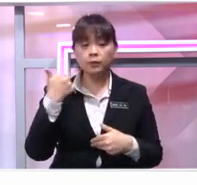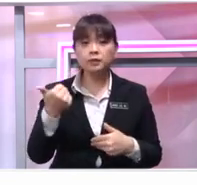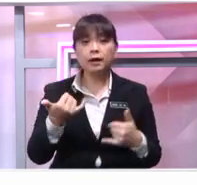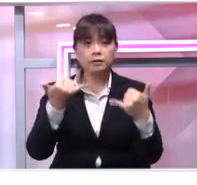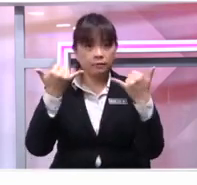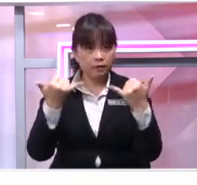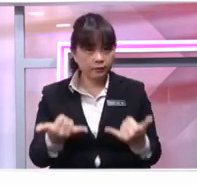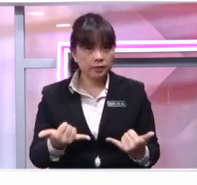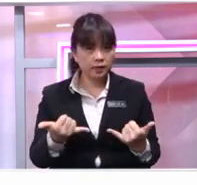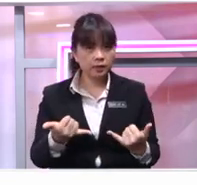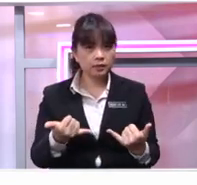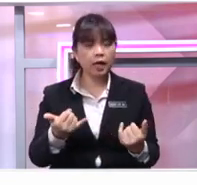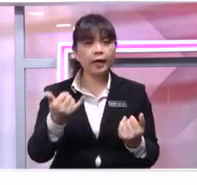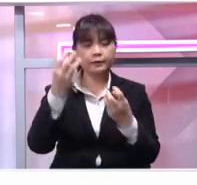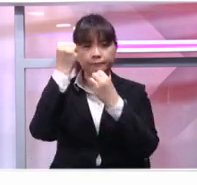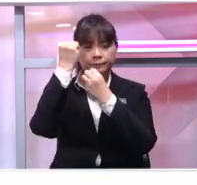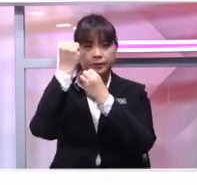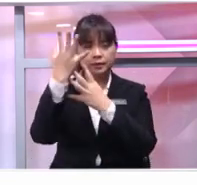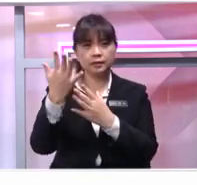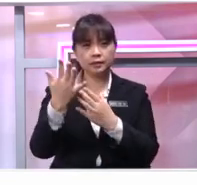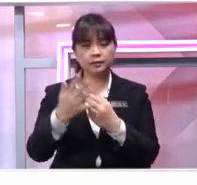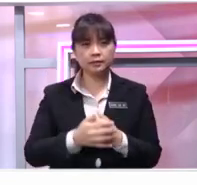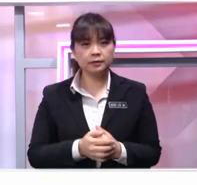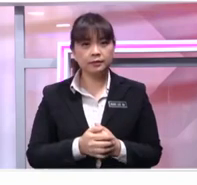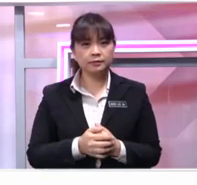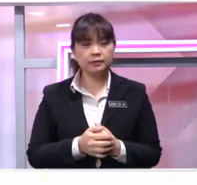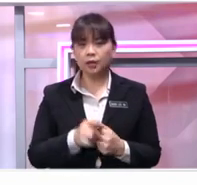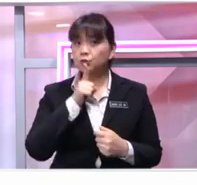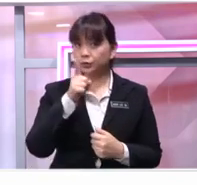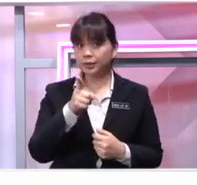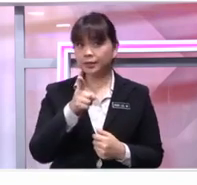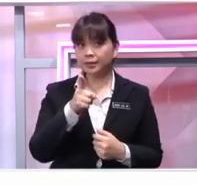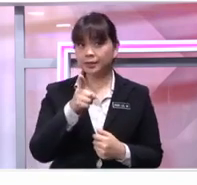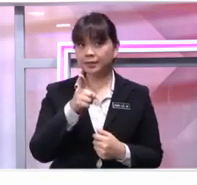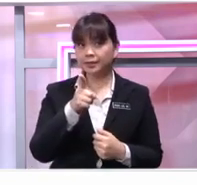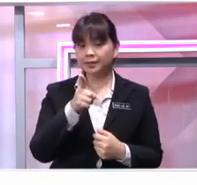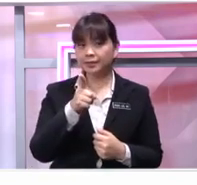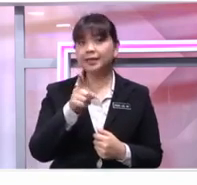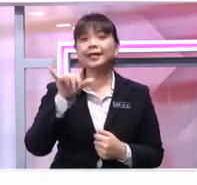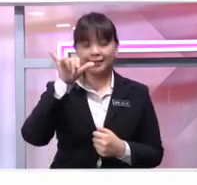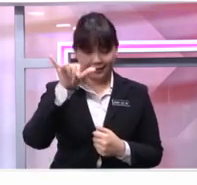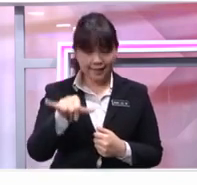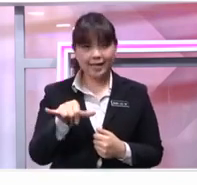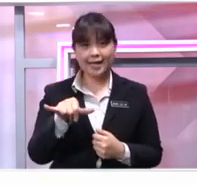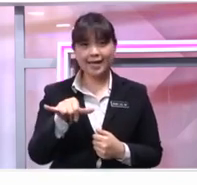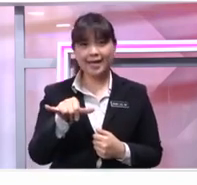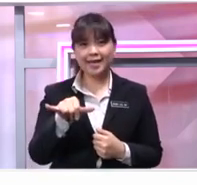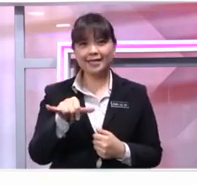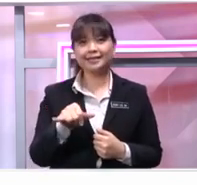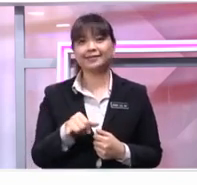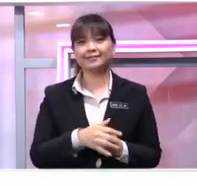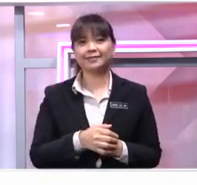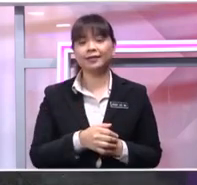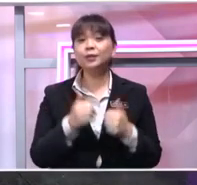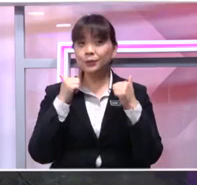Are you sure recent information? It's not the false information? Yes, I confident. Yes, that's